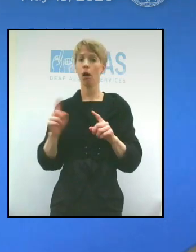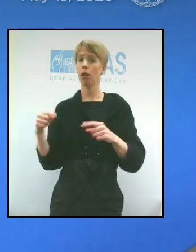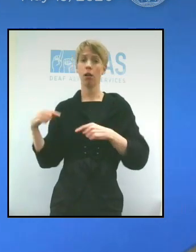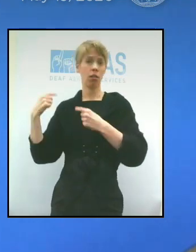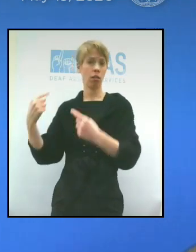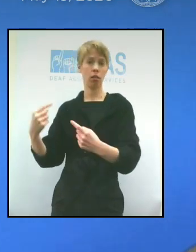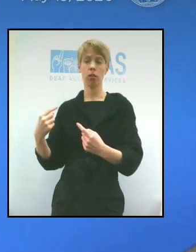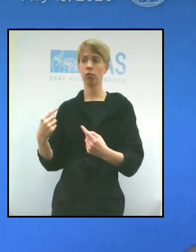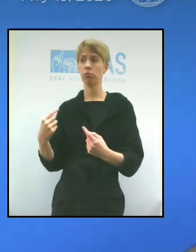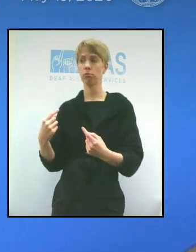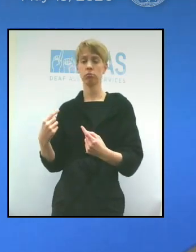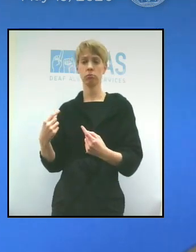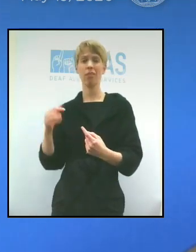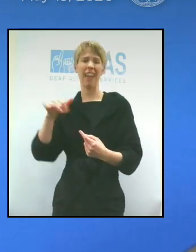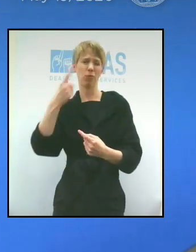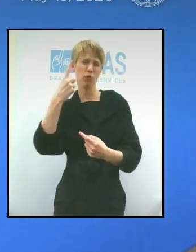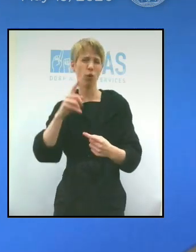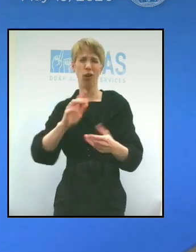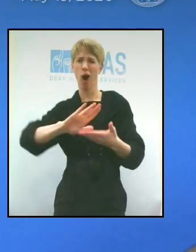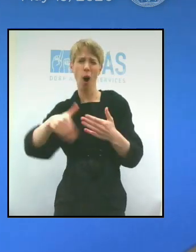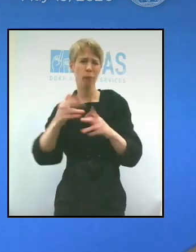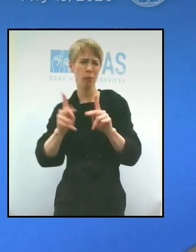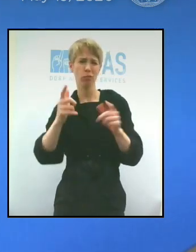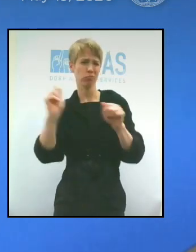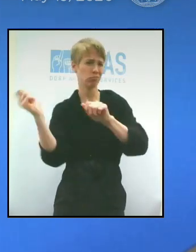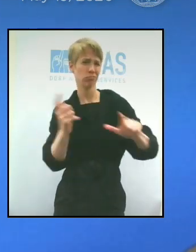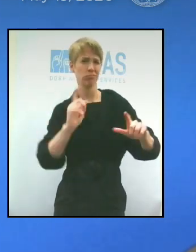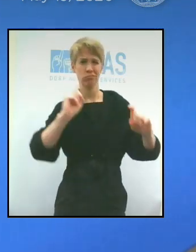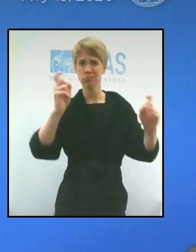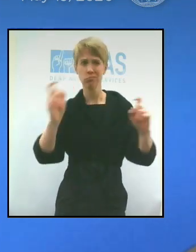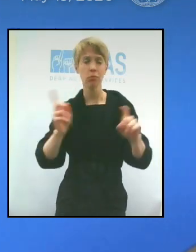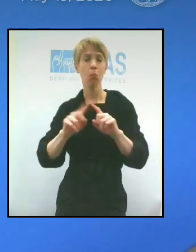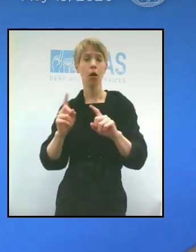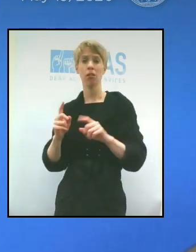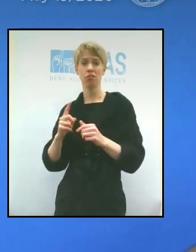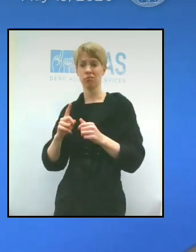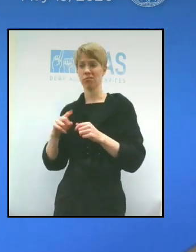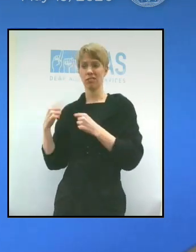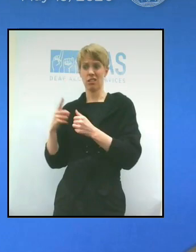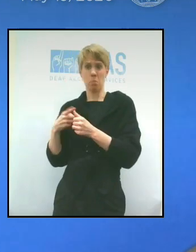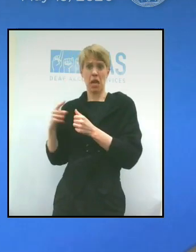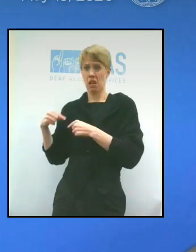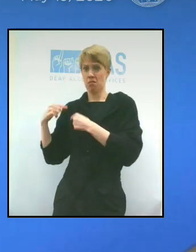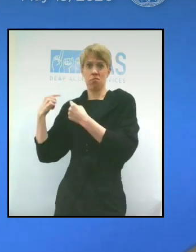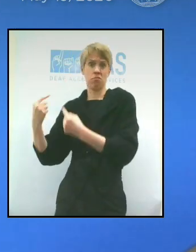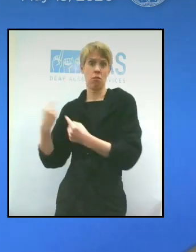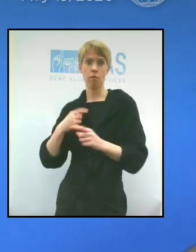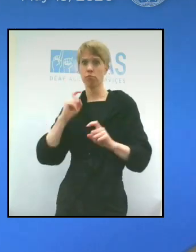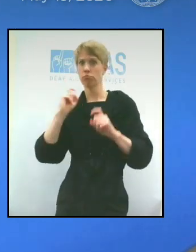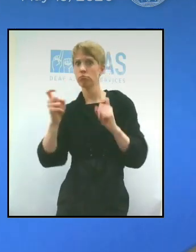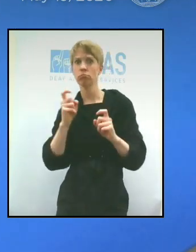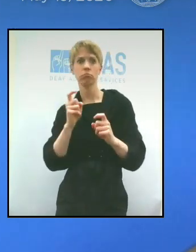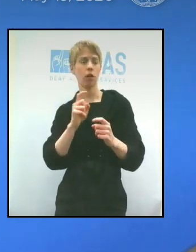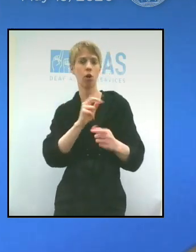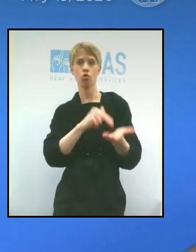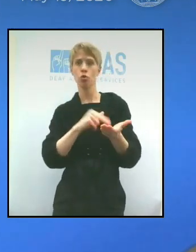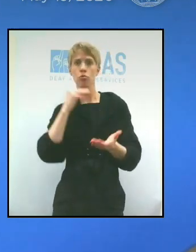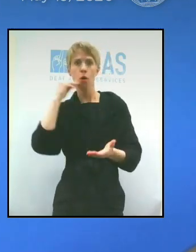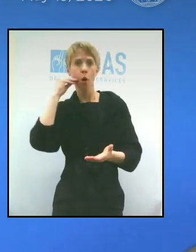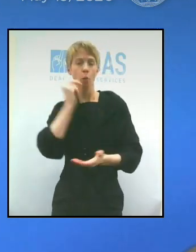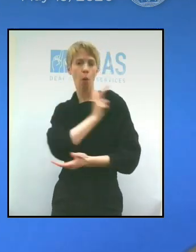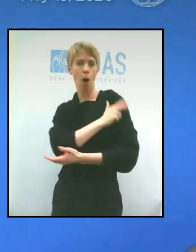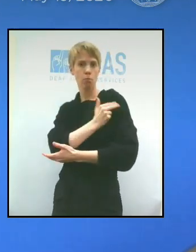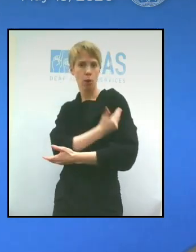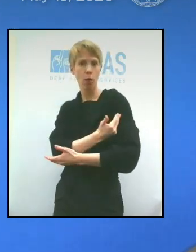been distributing them to hospitals and nursing homes. And while I was there, a representative of nursing homes